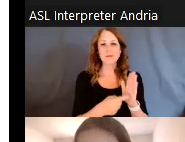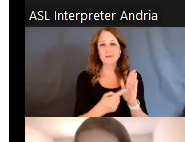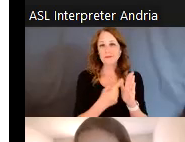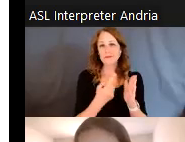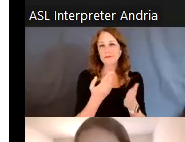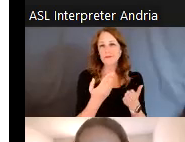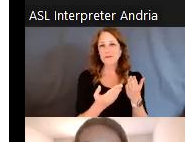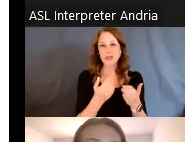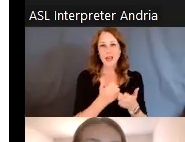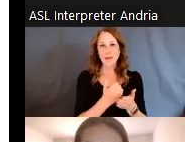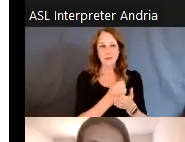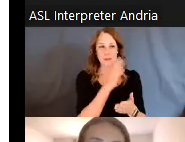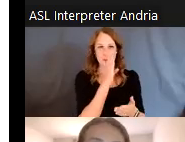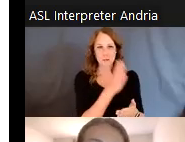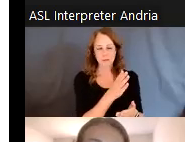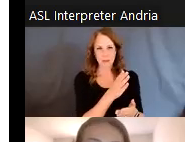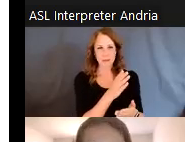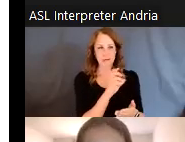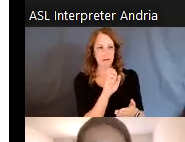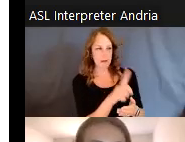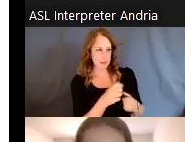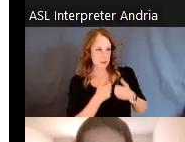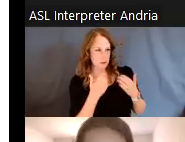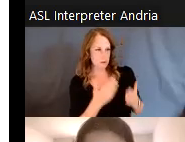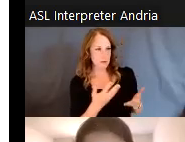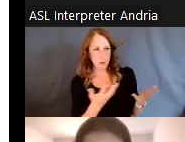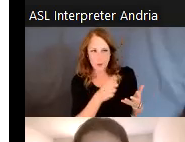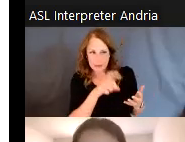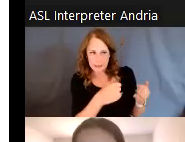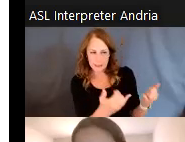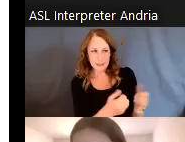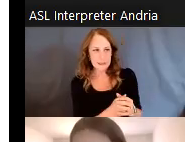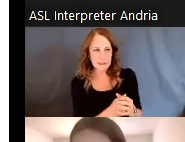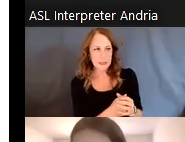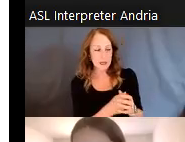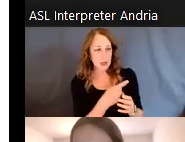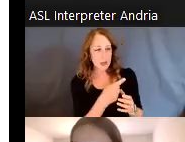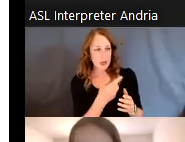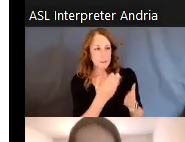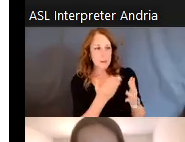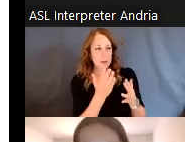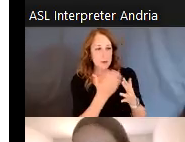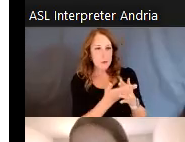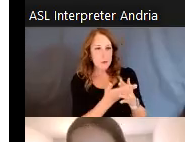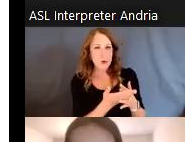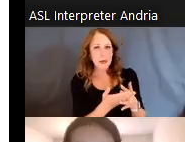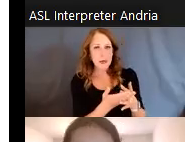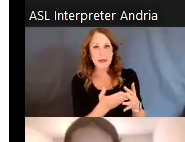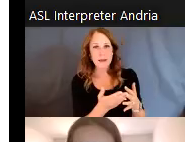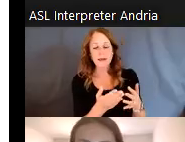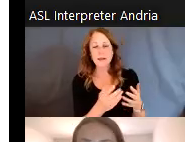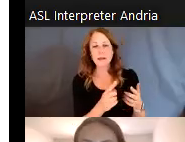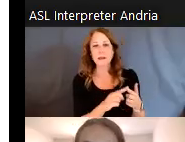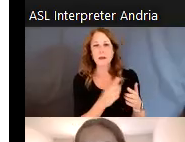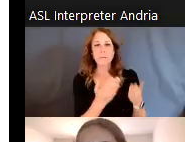be direct, right? Ask the survivor what they need in the moment. Maybe that's a break. Maybe that's a biological